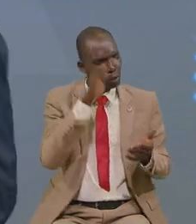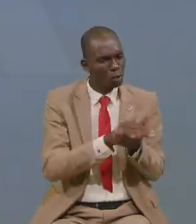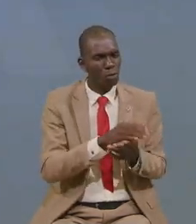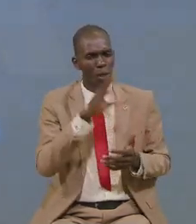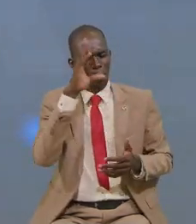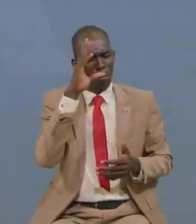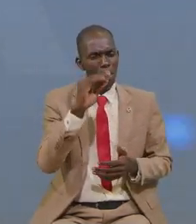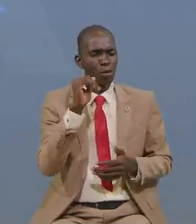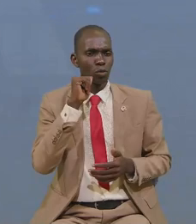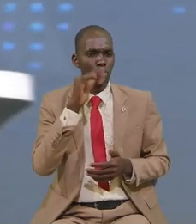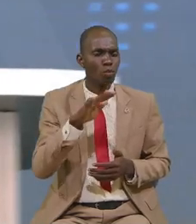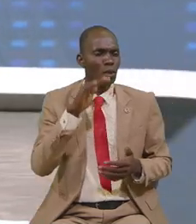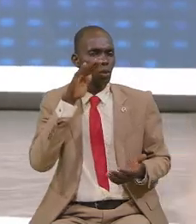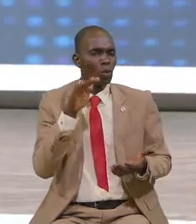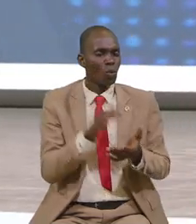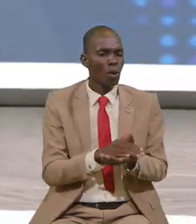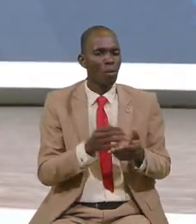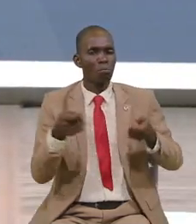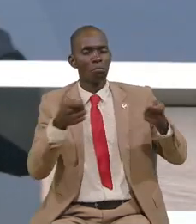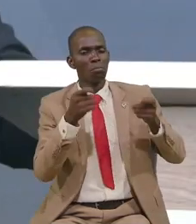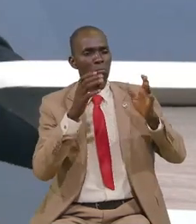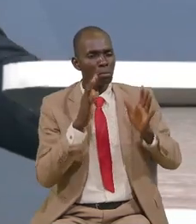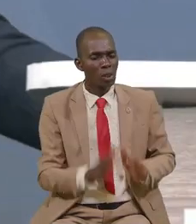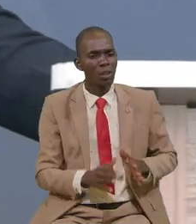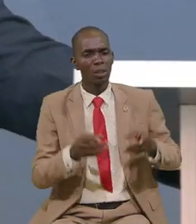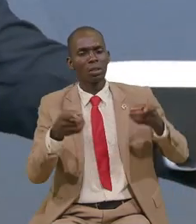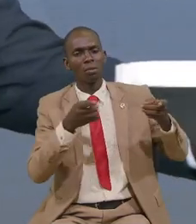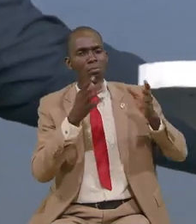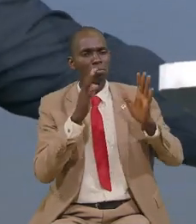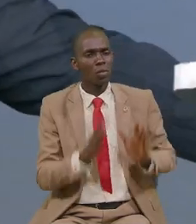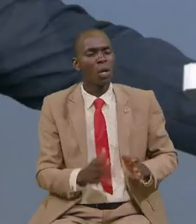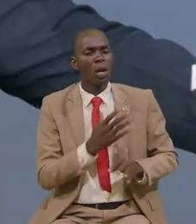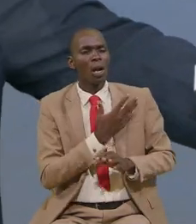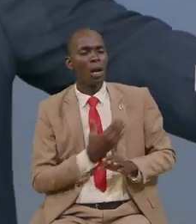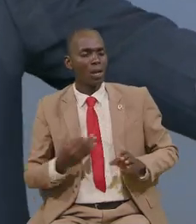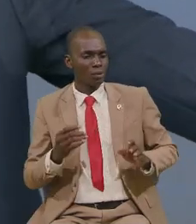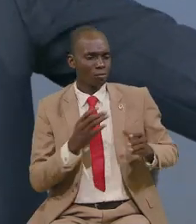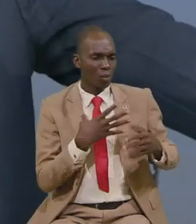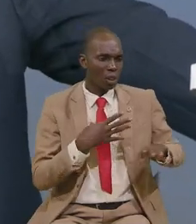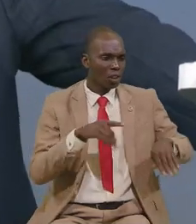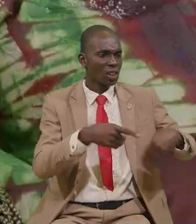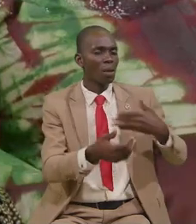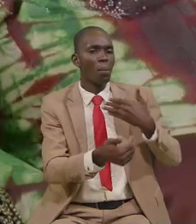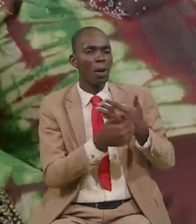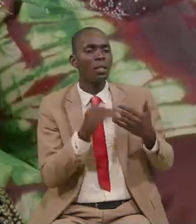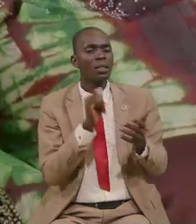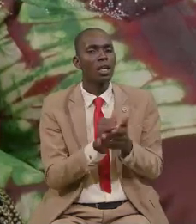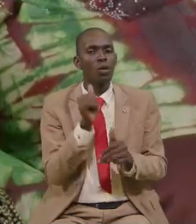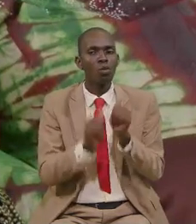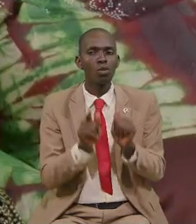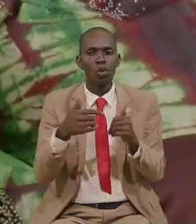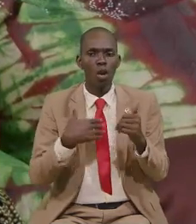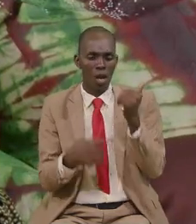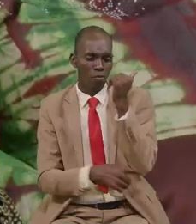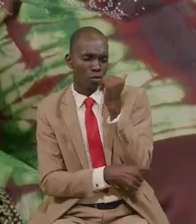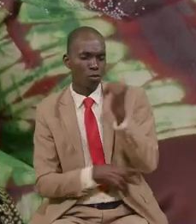wife, offended manager, offended director, and give back that which you have stolen.